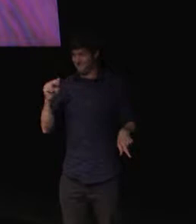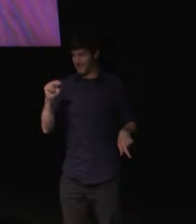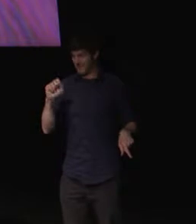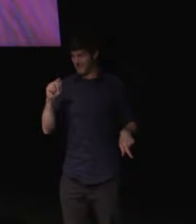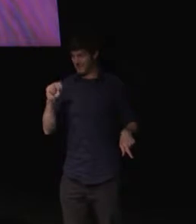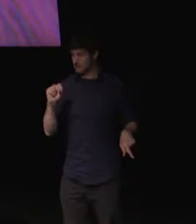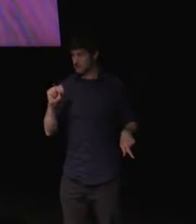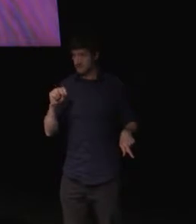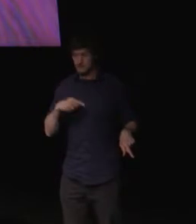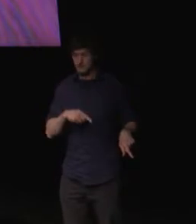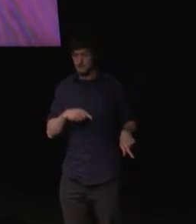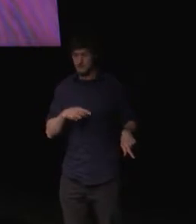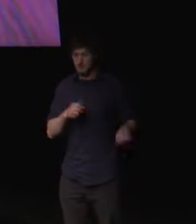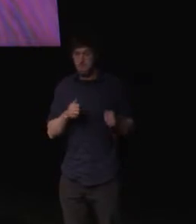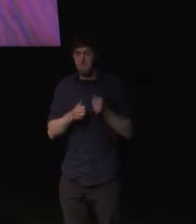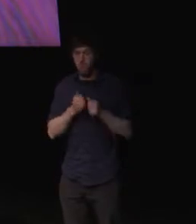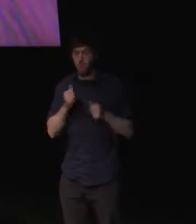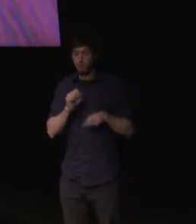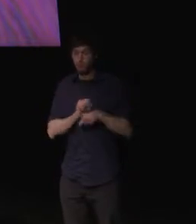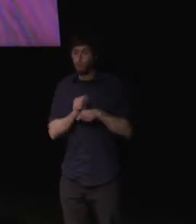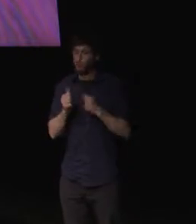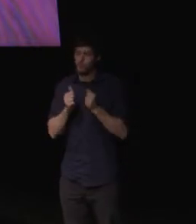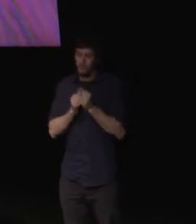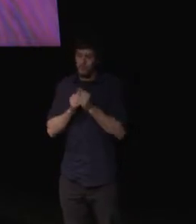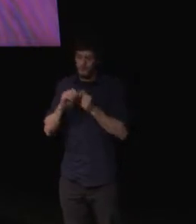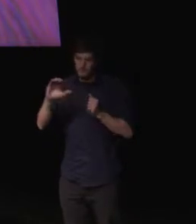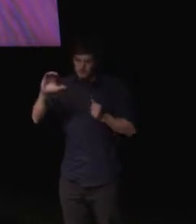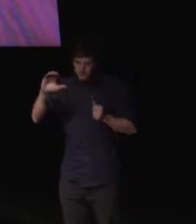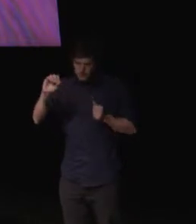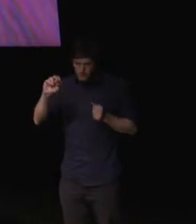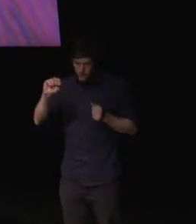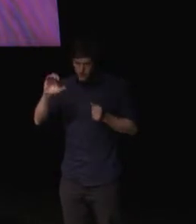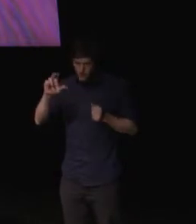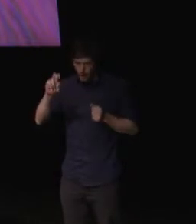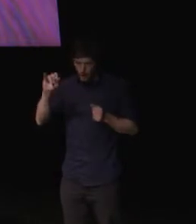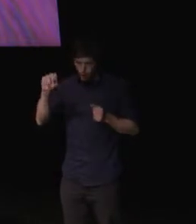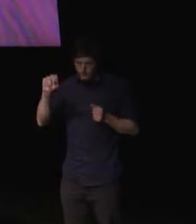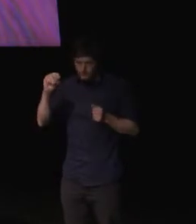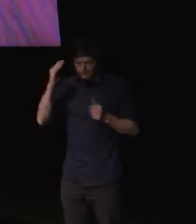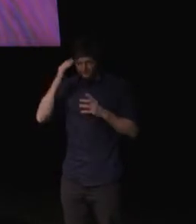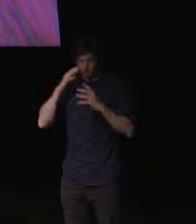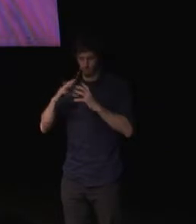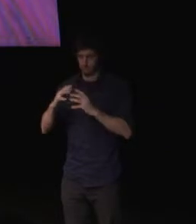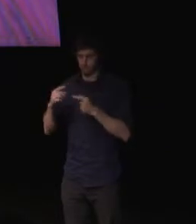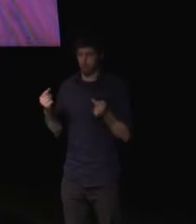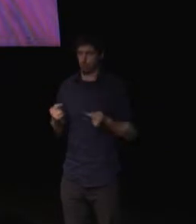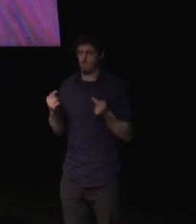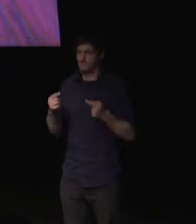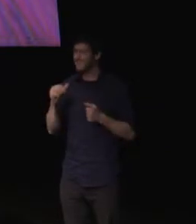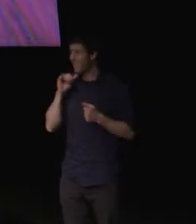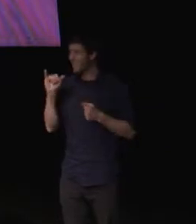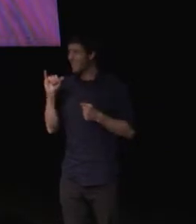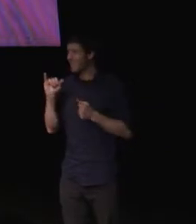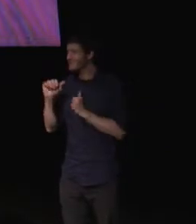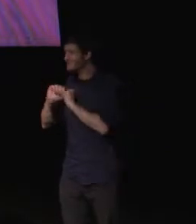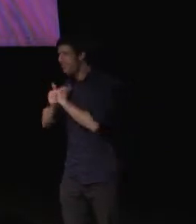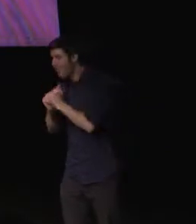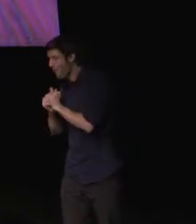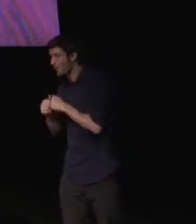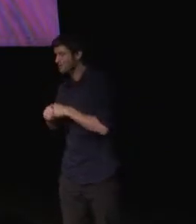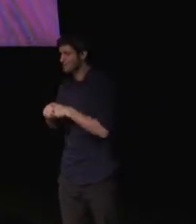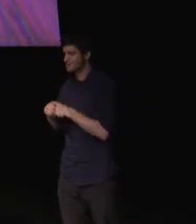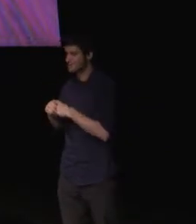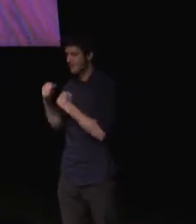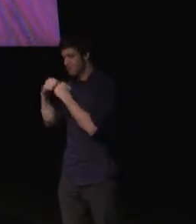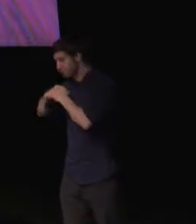a lot of work with concussion type injuries. And they would not come from your typical ones like you would see here in the US, like sports related injuries or car accidents.